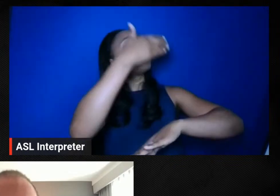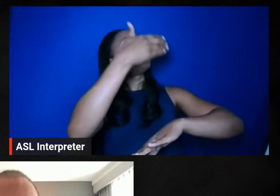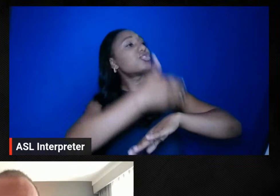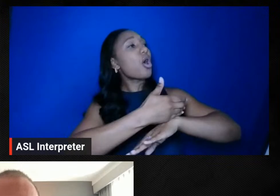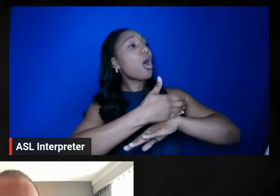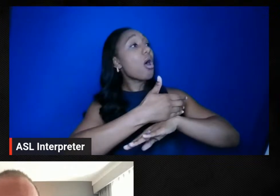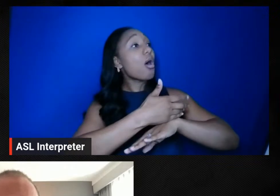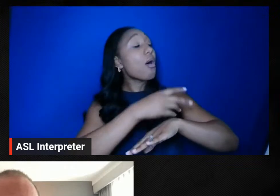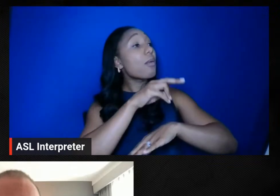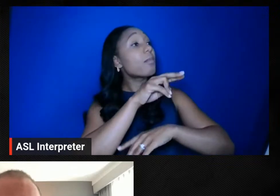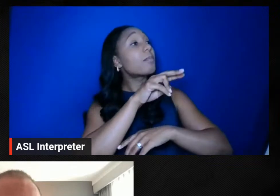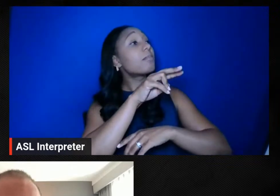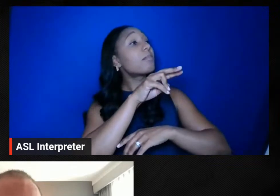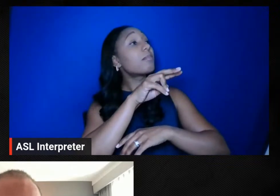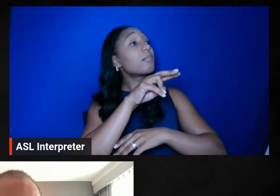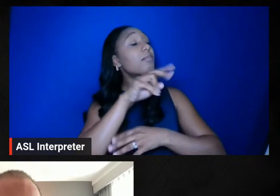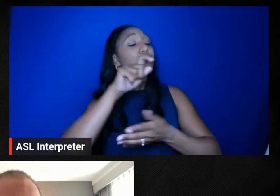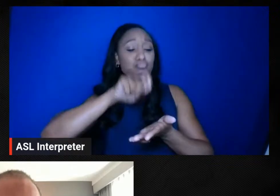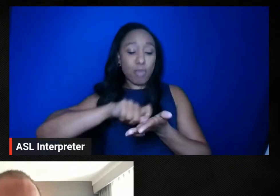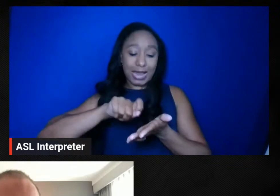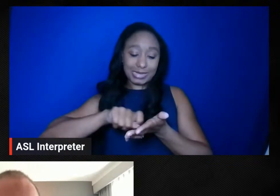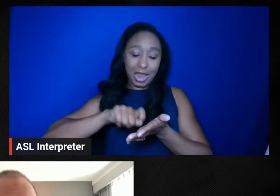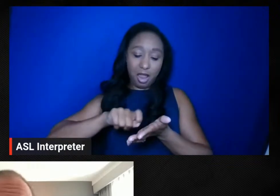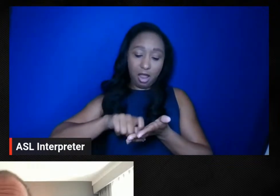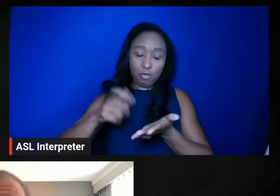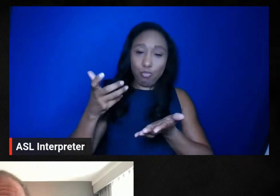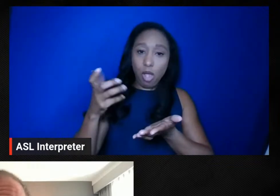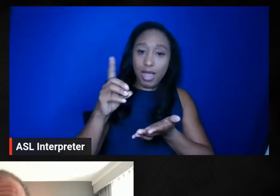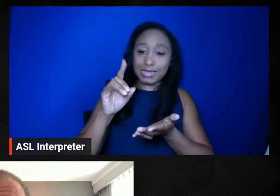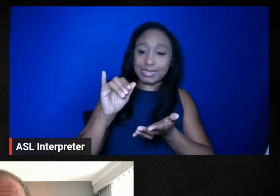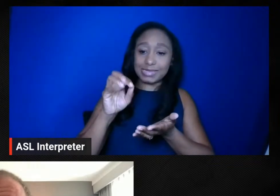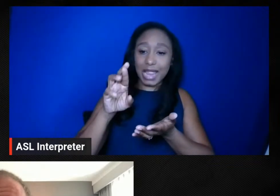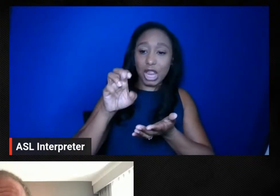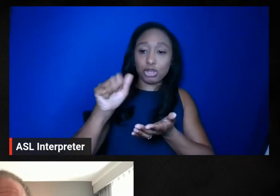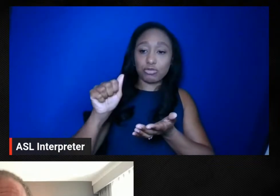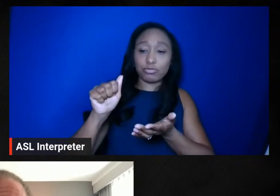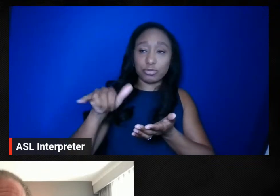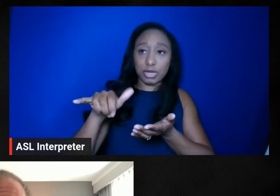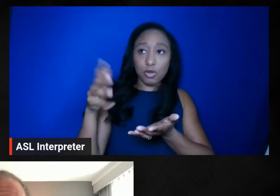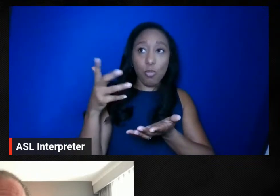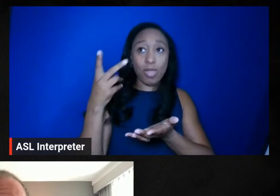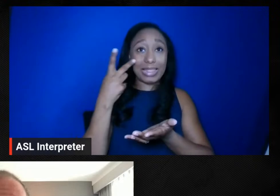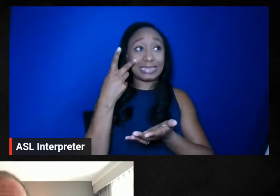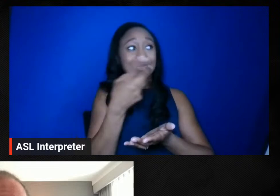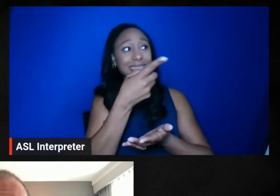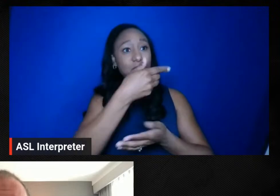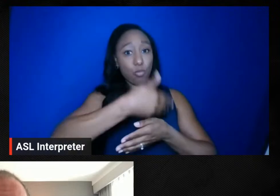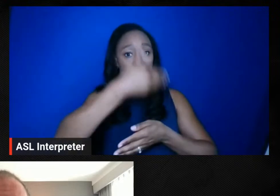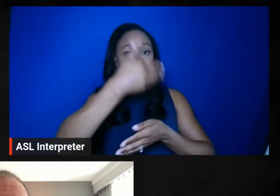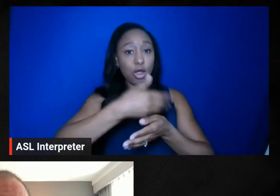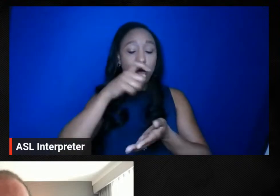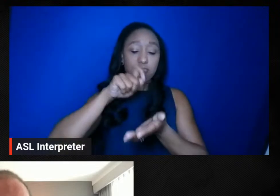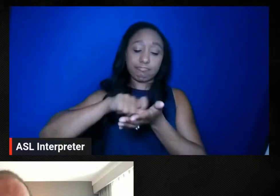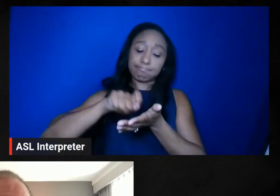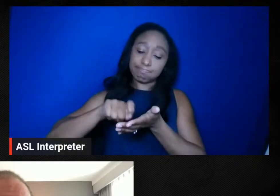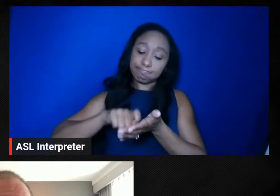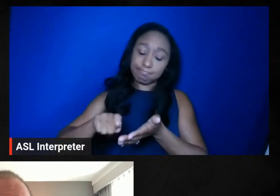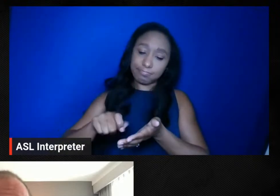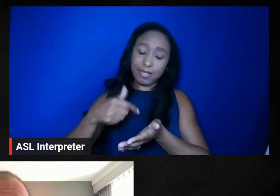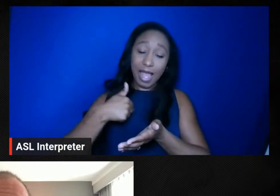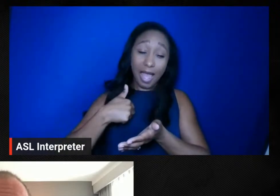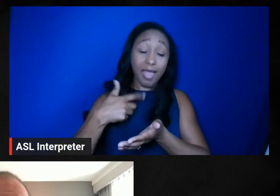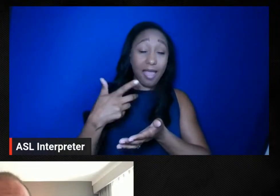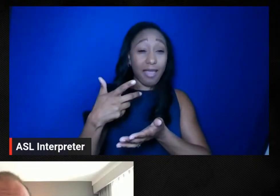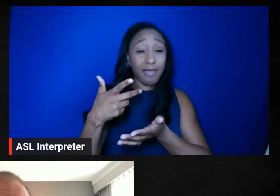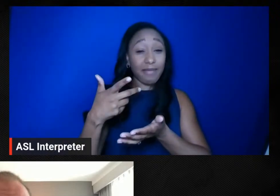sort of diary what they saw out of the window. And so from these rich European travelers, I have incredibly detailed descriptions of